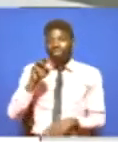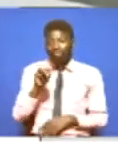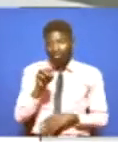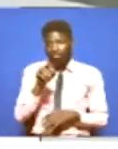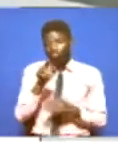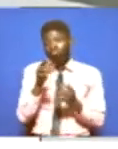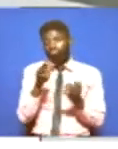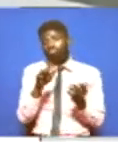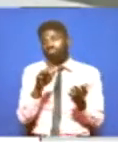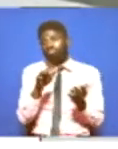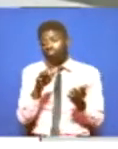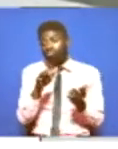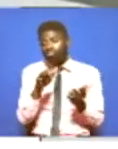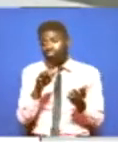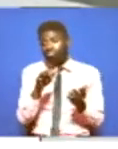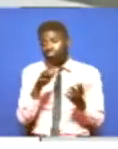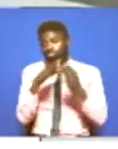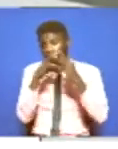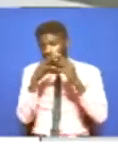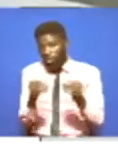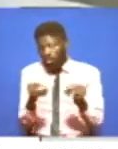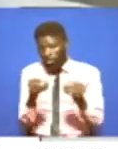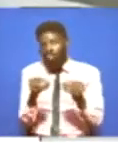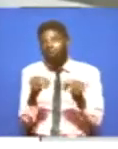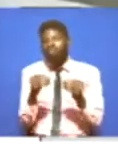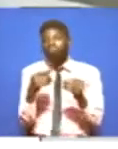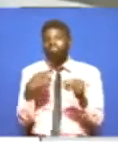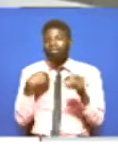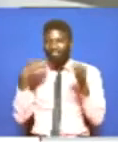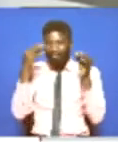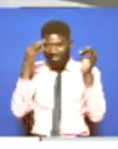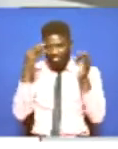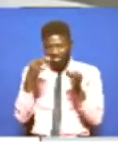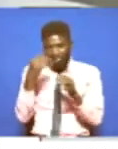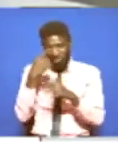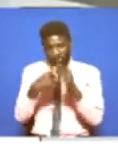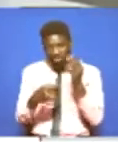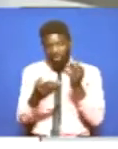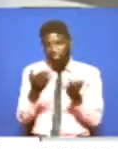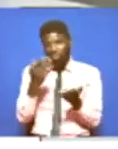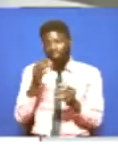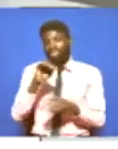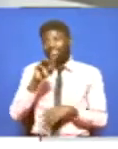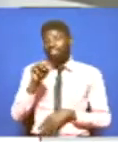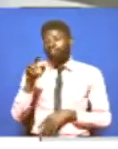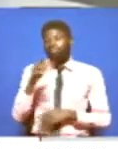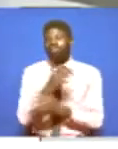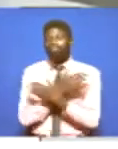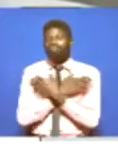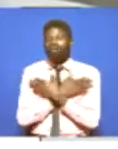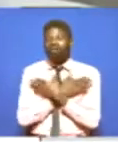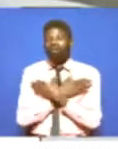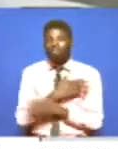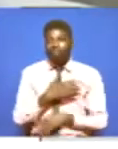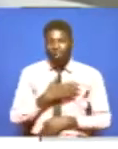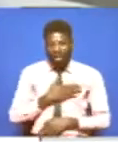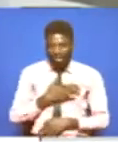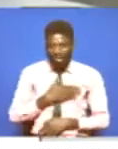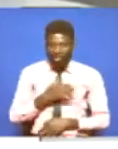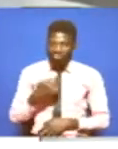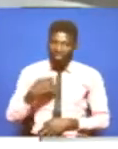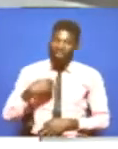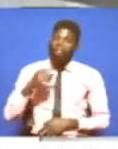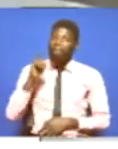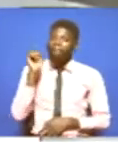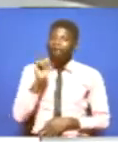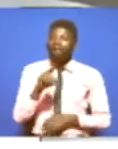I decided that maybe because JM is my friend, it is that I should be able to